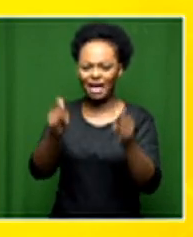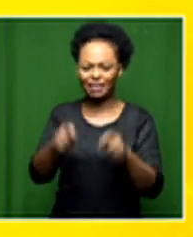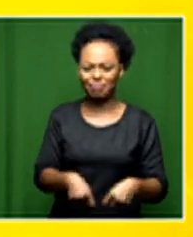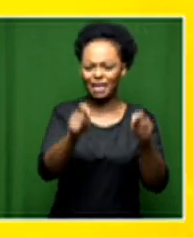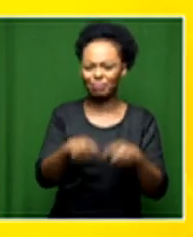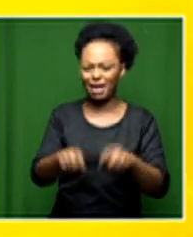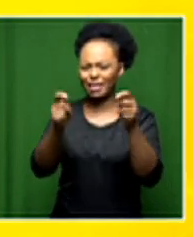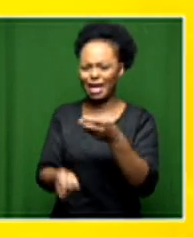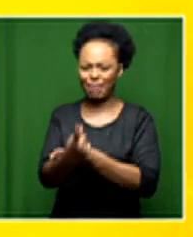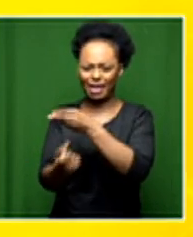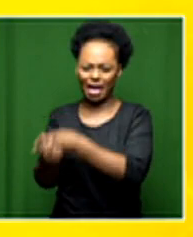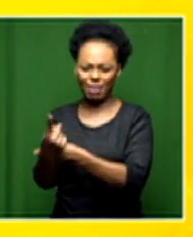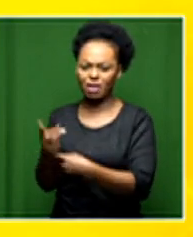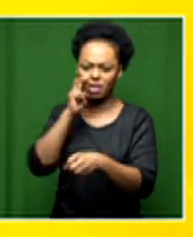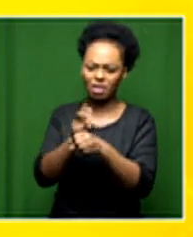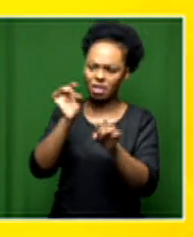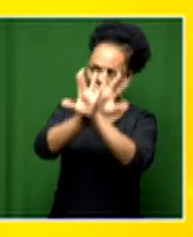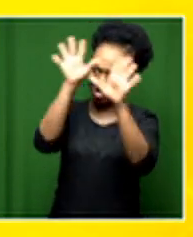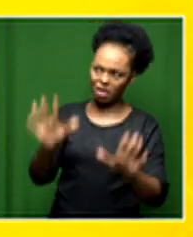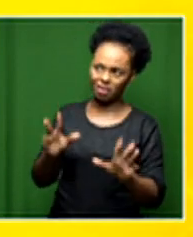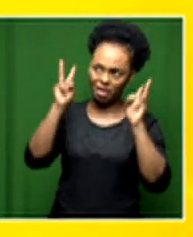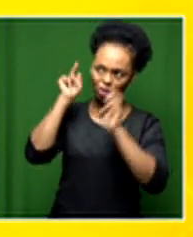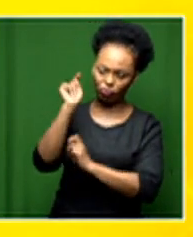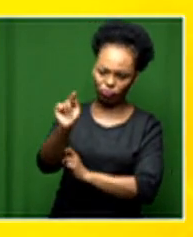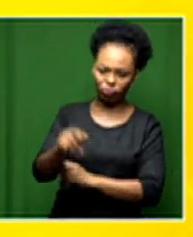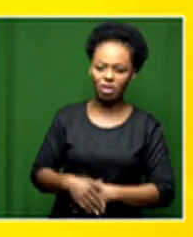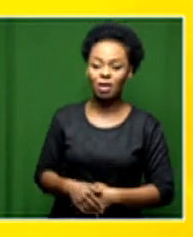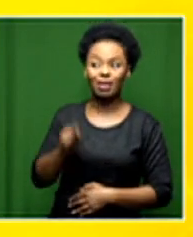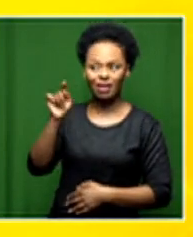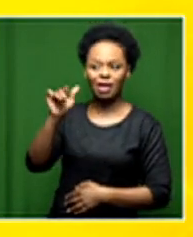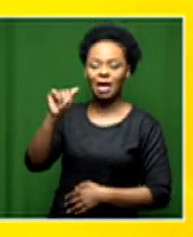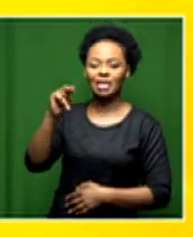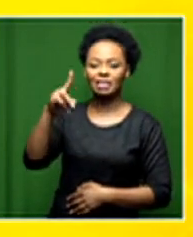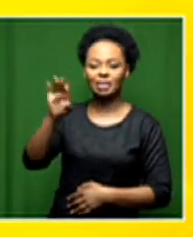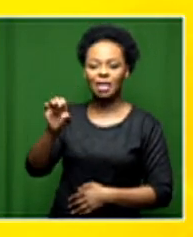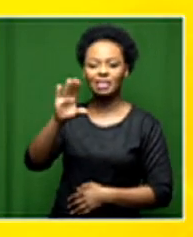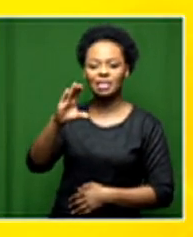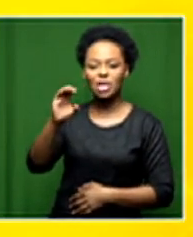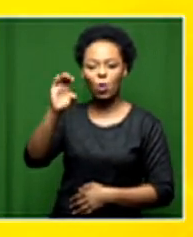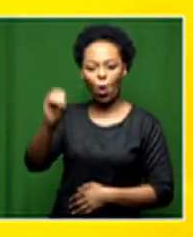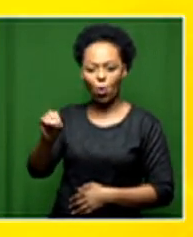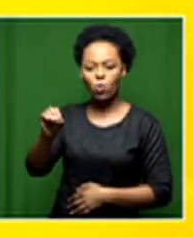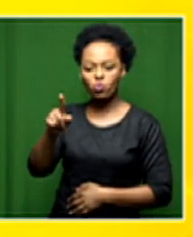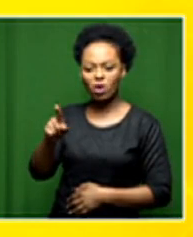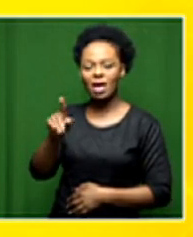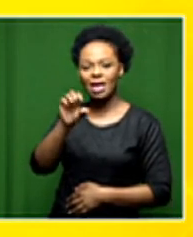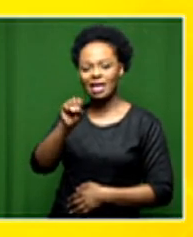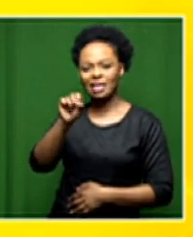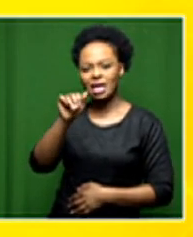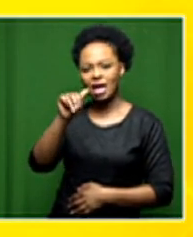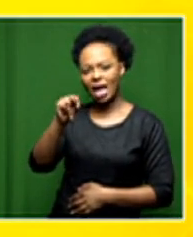and at some point we need to get it right. But that was Andile Nongogo, who is the CEO of the National Student Financial Aid